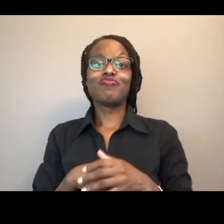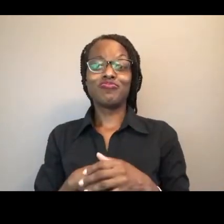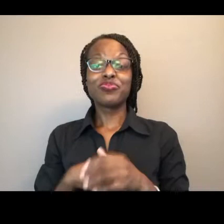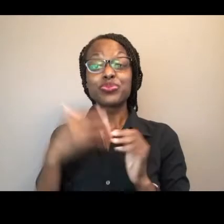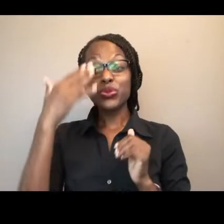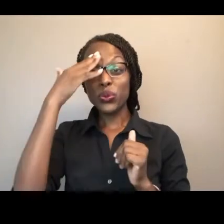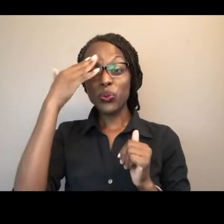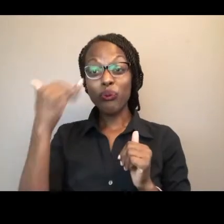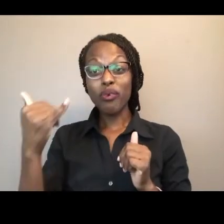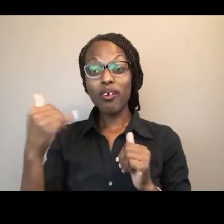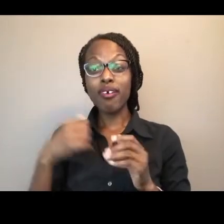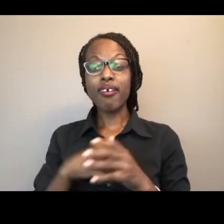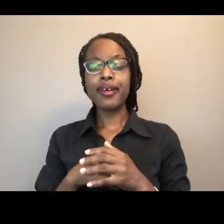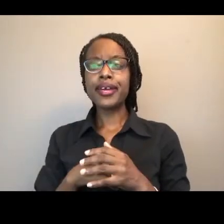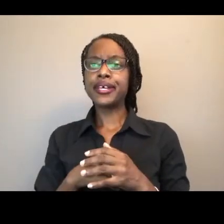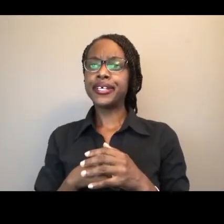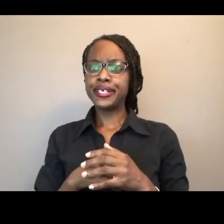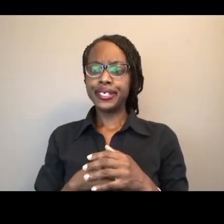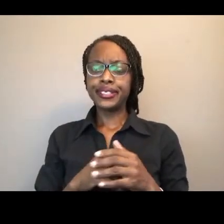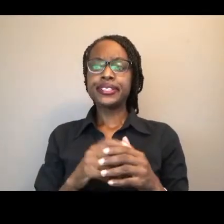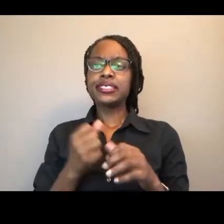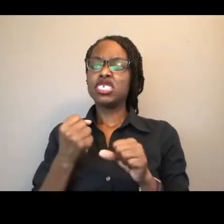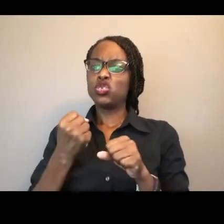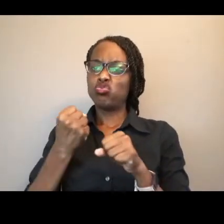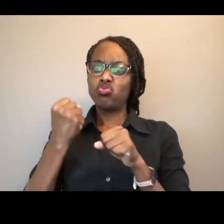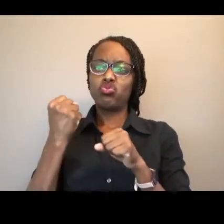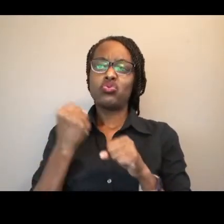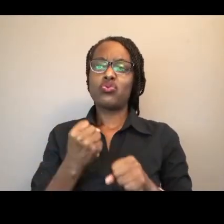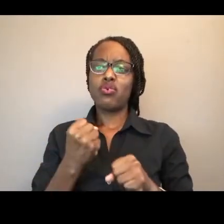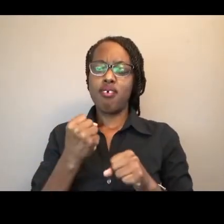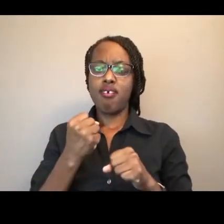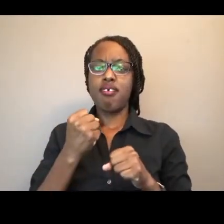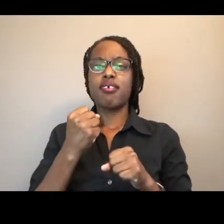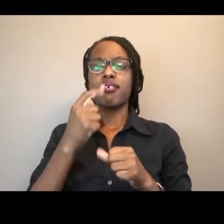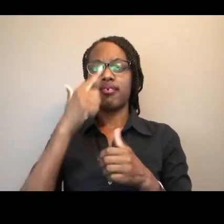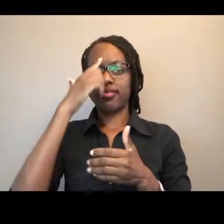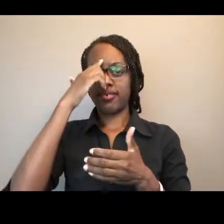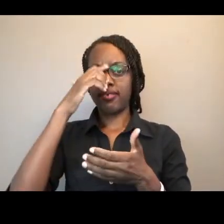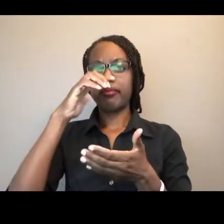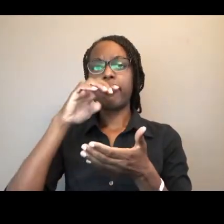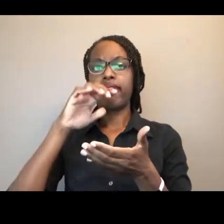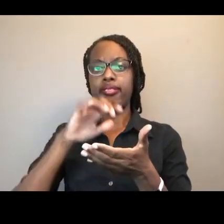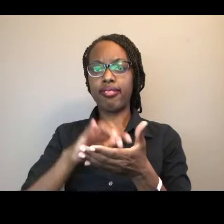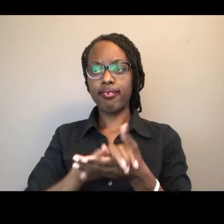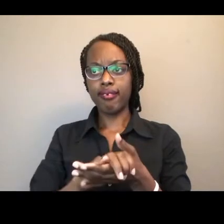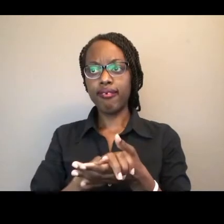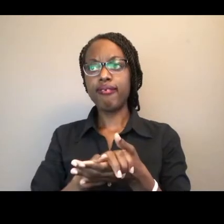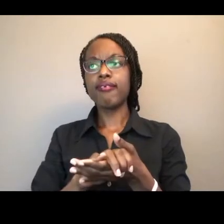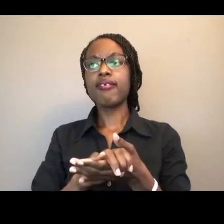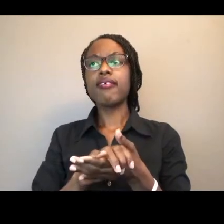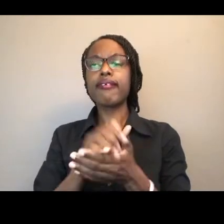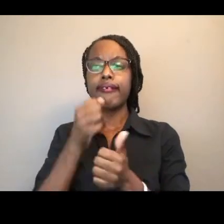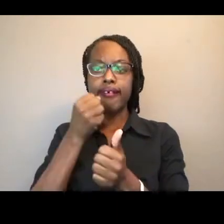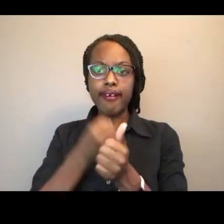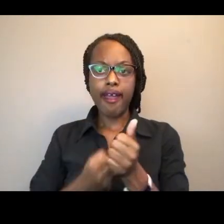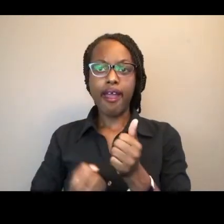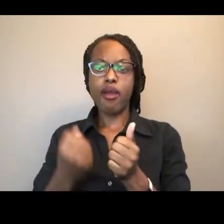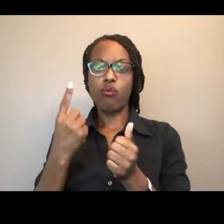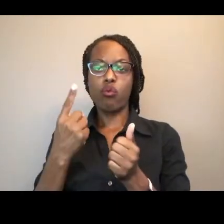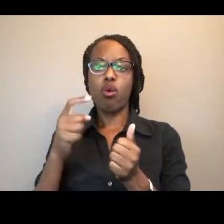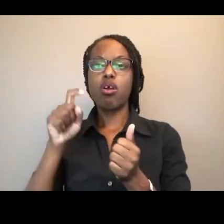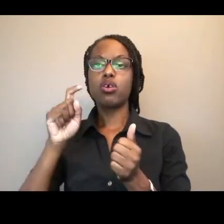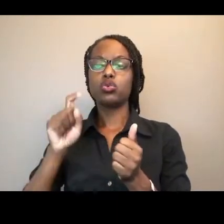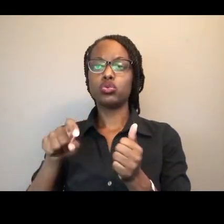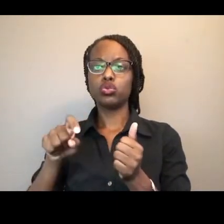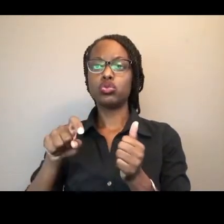because I so strong believe everybody should